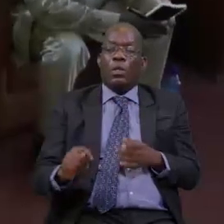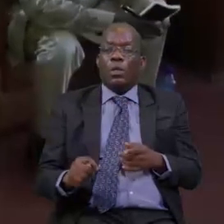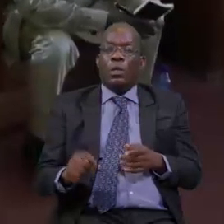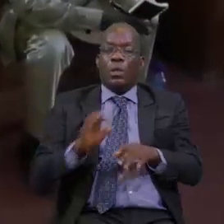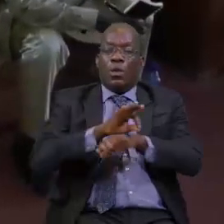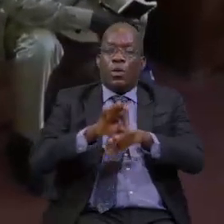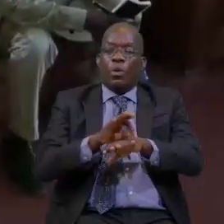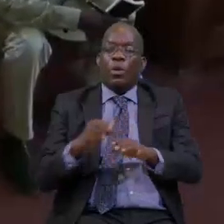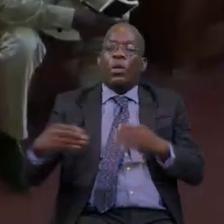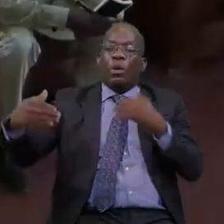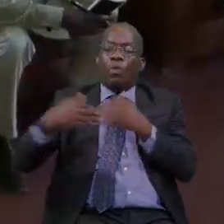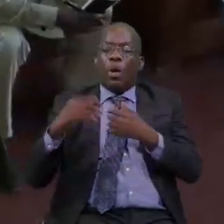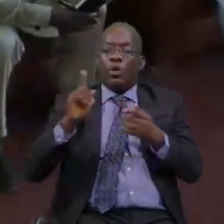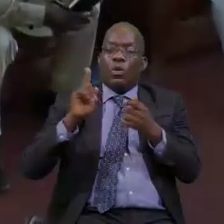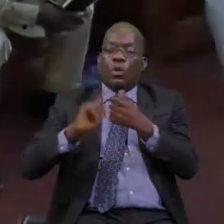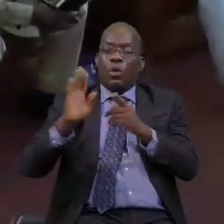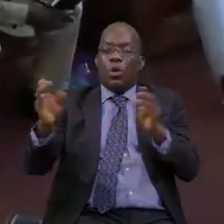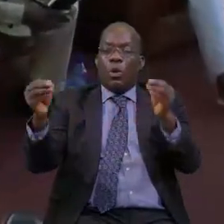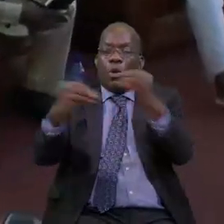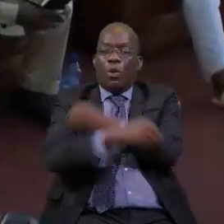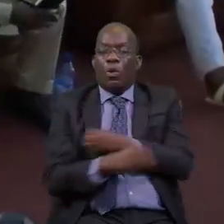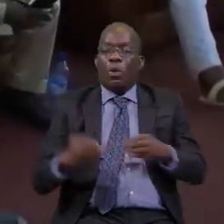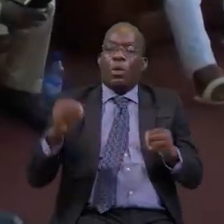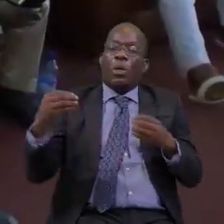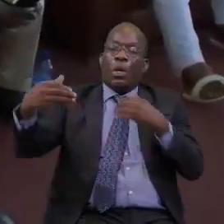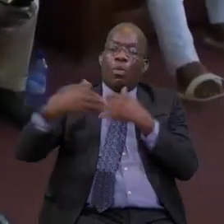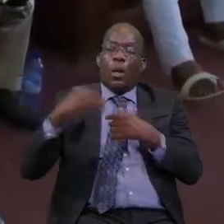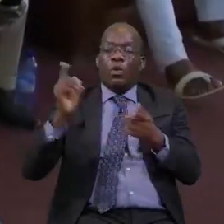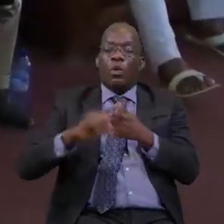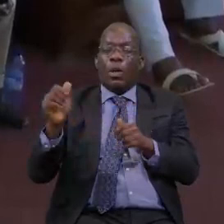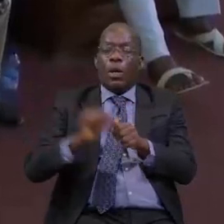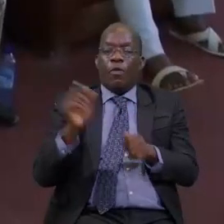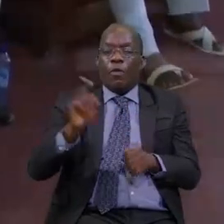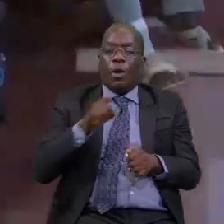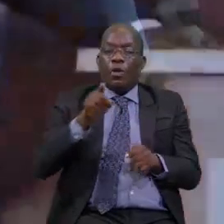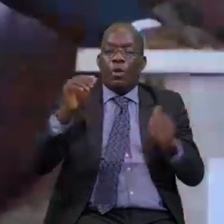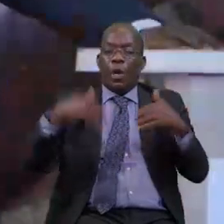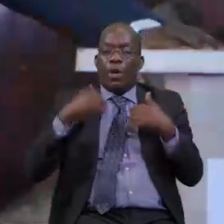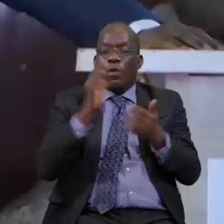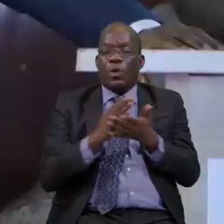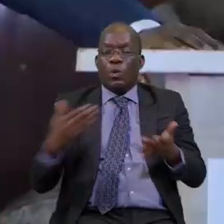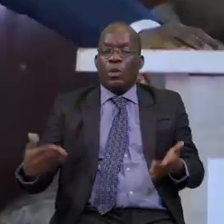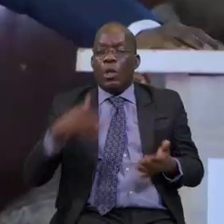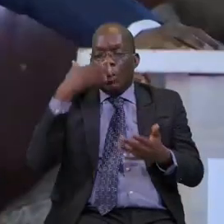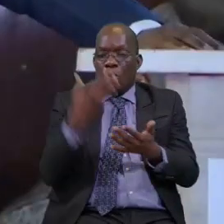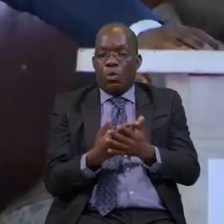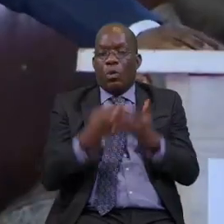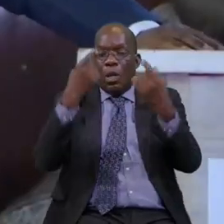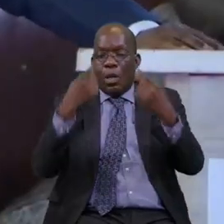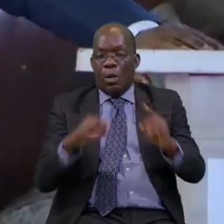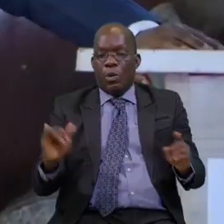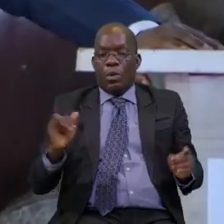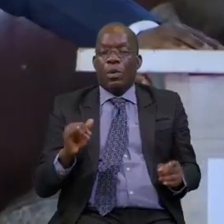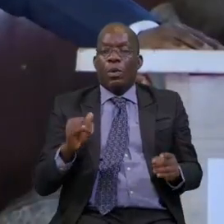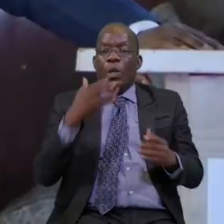company, back to everywhere you have something good going on. Good will become